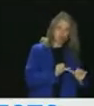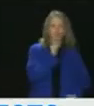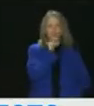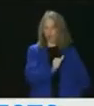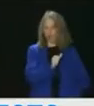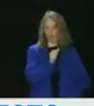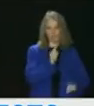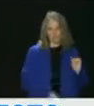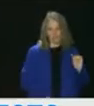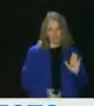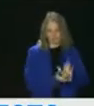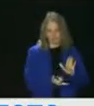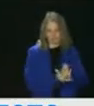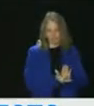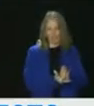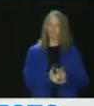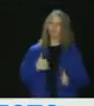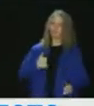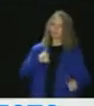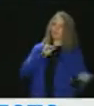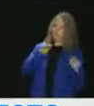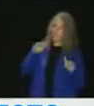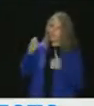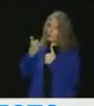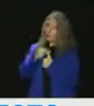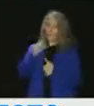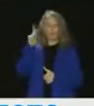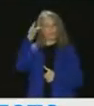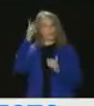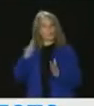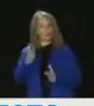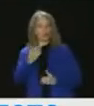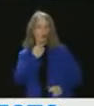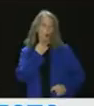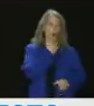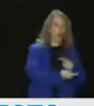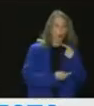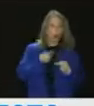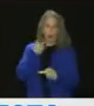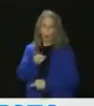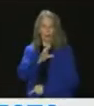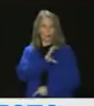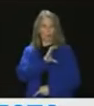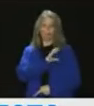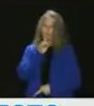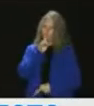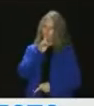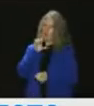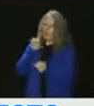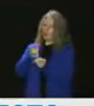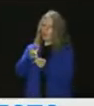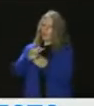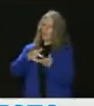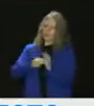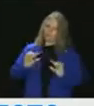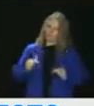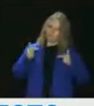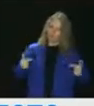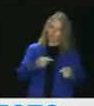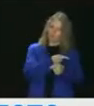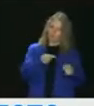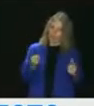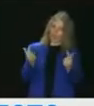remind everyone that politicians don't direct police in a democratic society, but I can assure you that